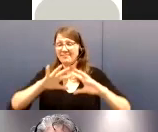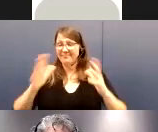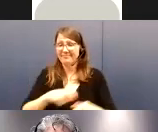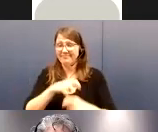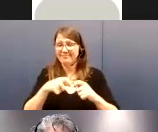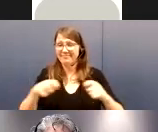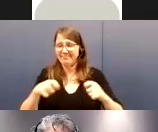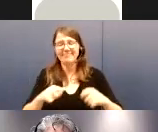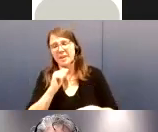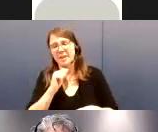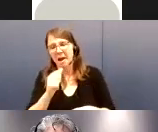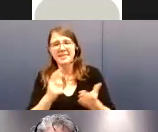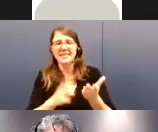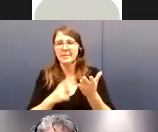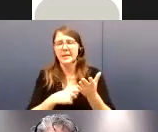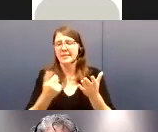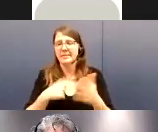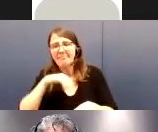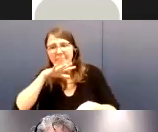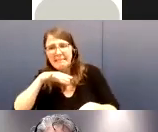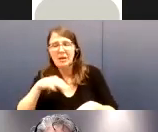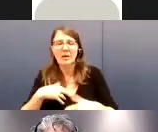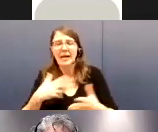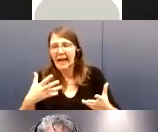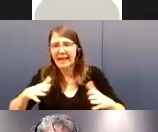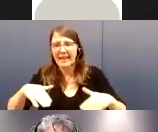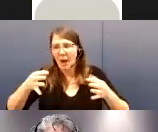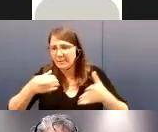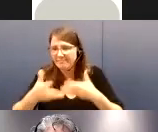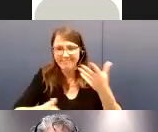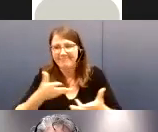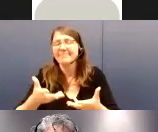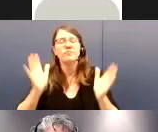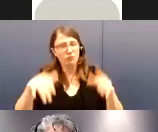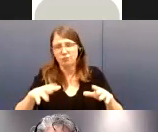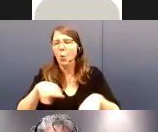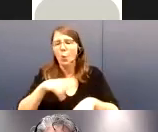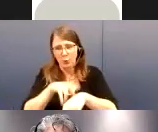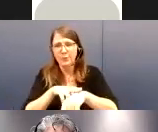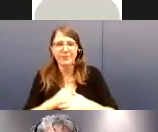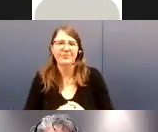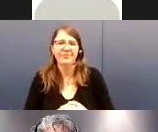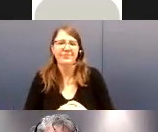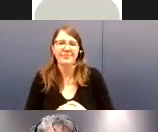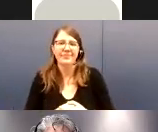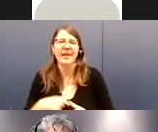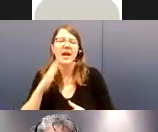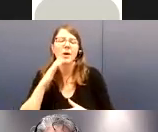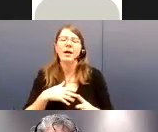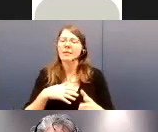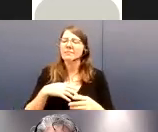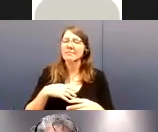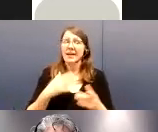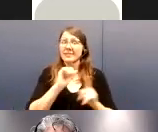to you are not pretty. So I'll talk to you a little bit about a financial dispute, and some of this kind of goes